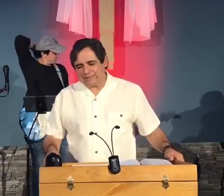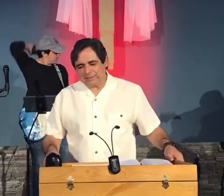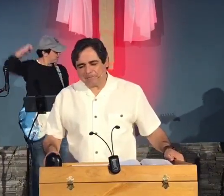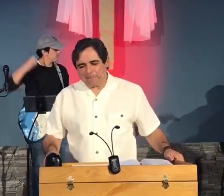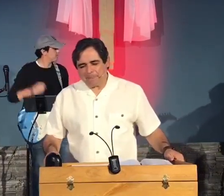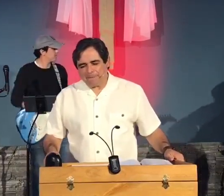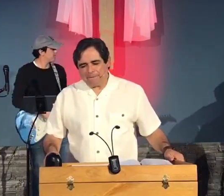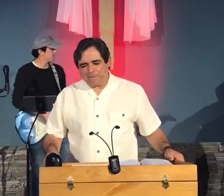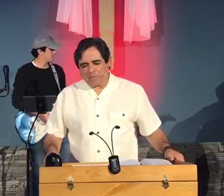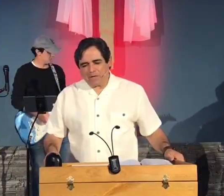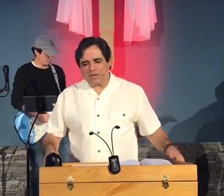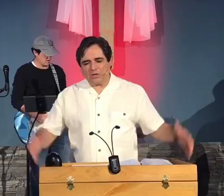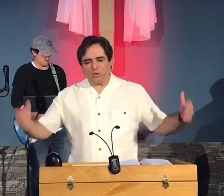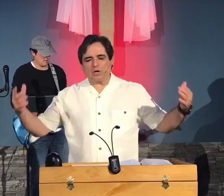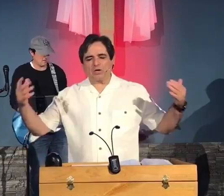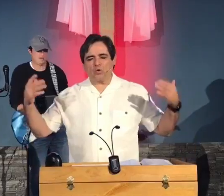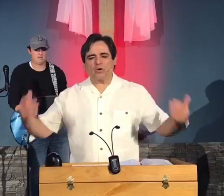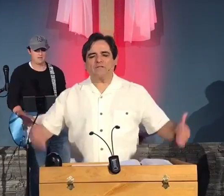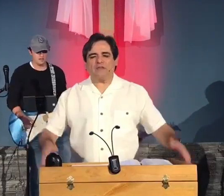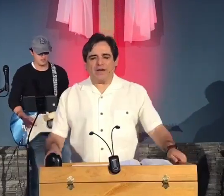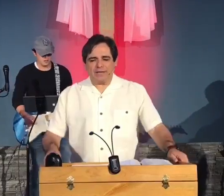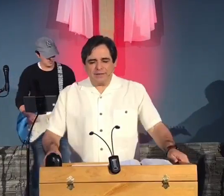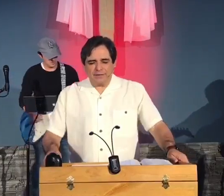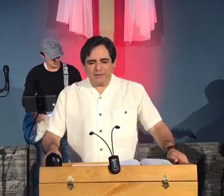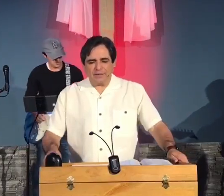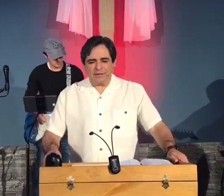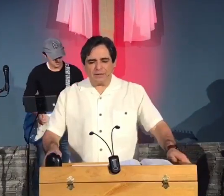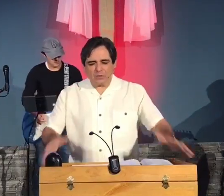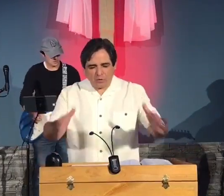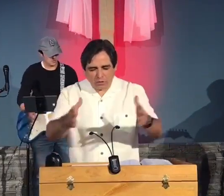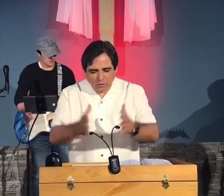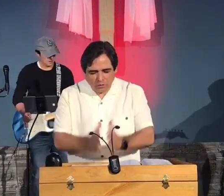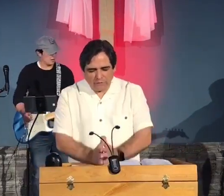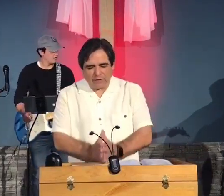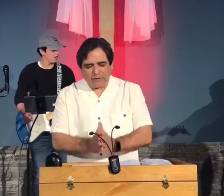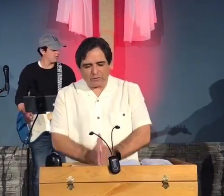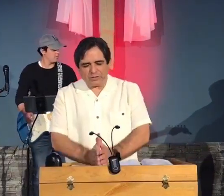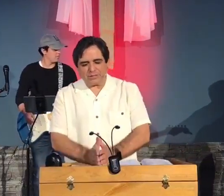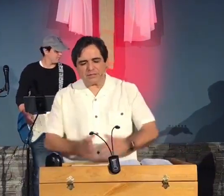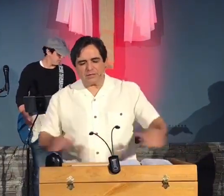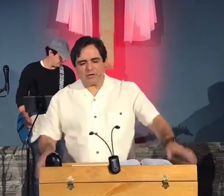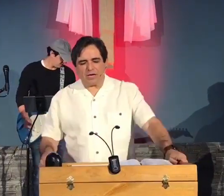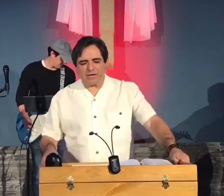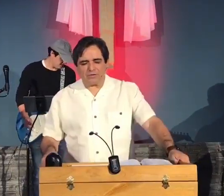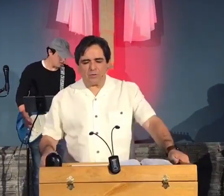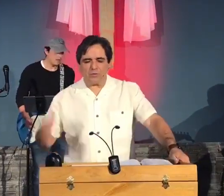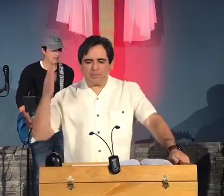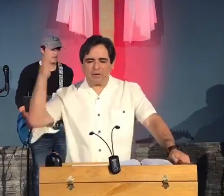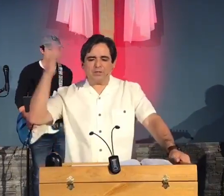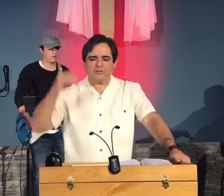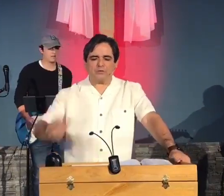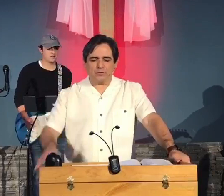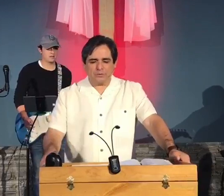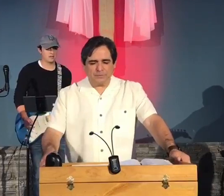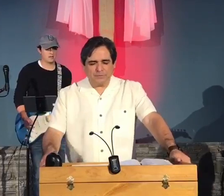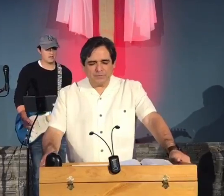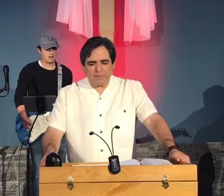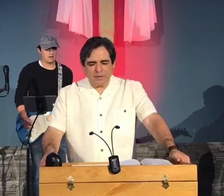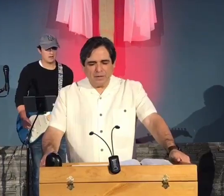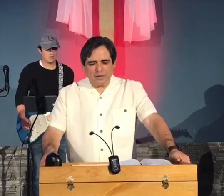8 that you are glorified. That you are glorified, Lord Jesus, in our lives when we bear much